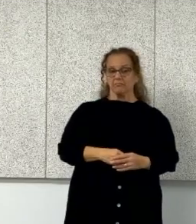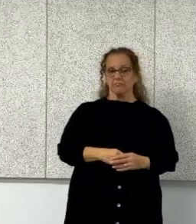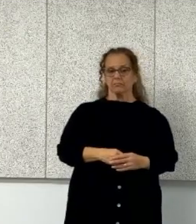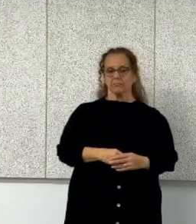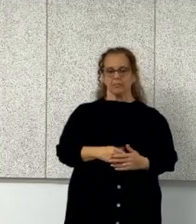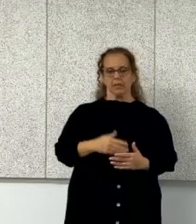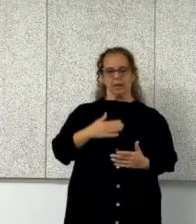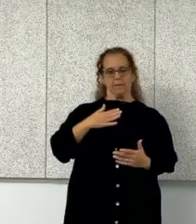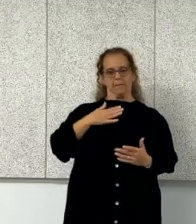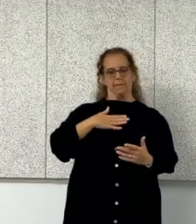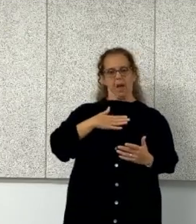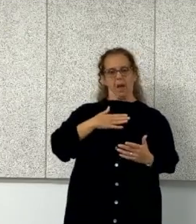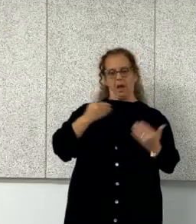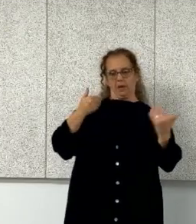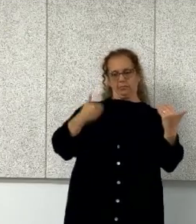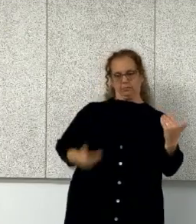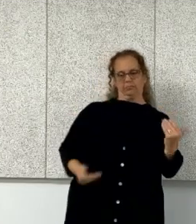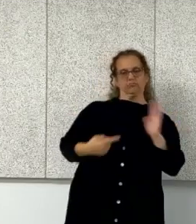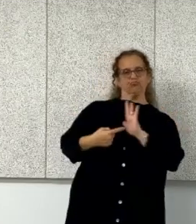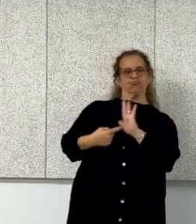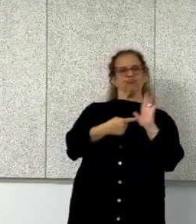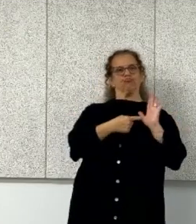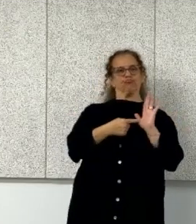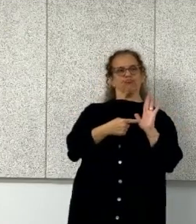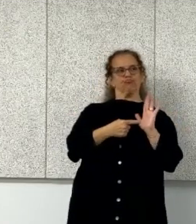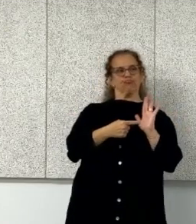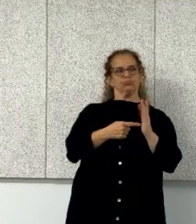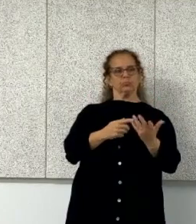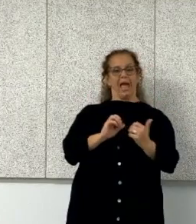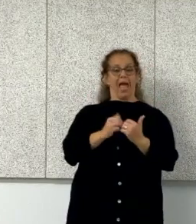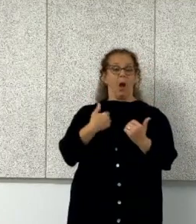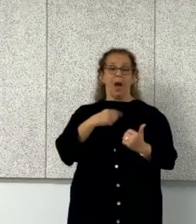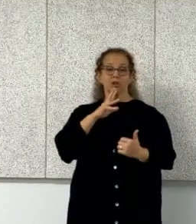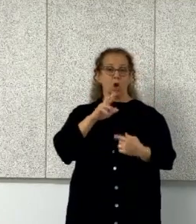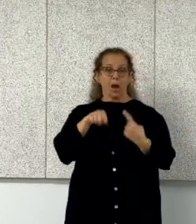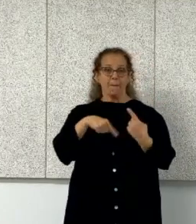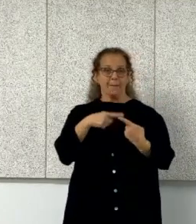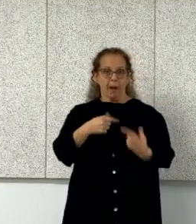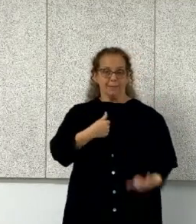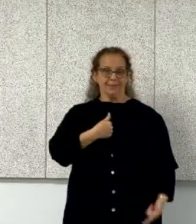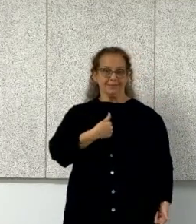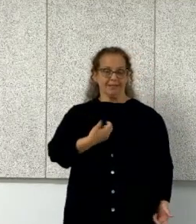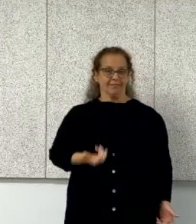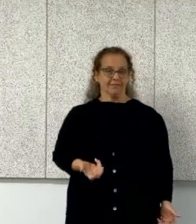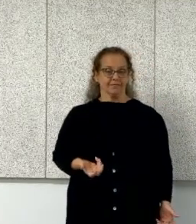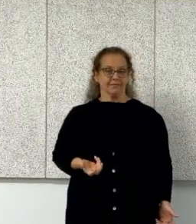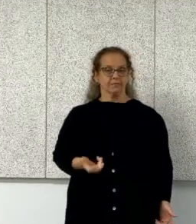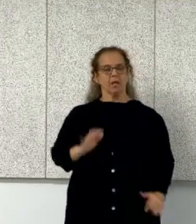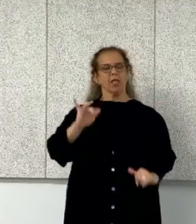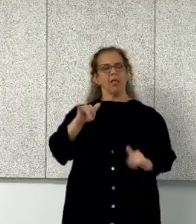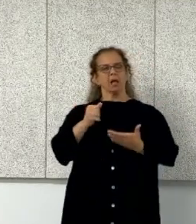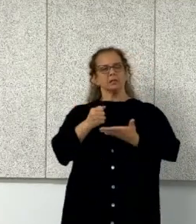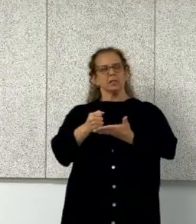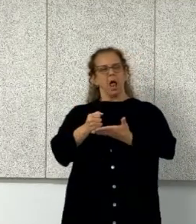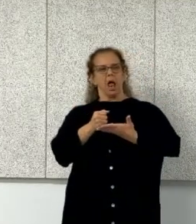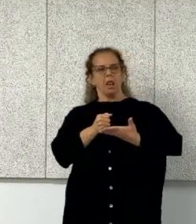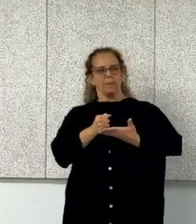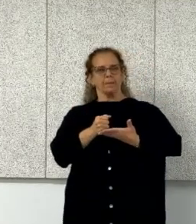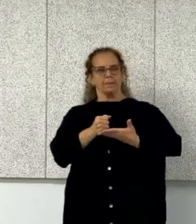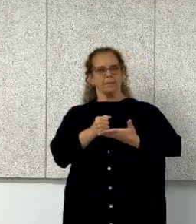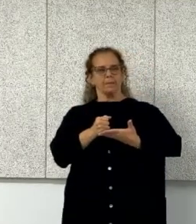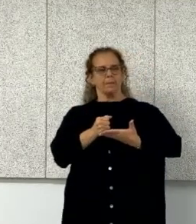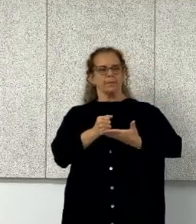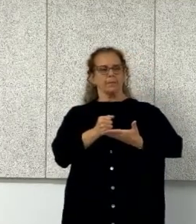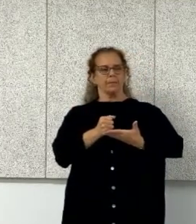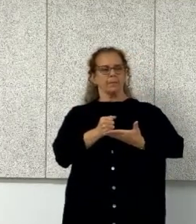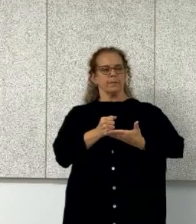how I portray myself, how I talk about myself, which I think has kind of helped me work with actually a